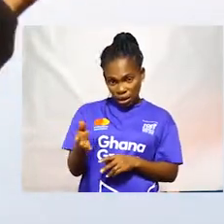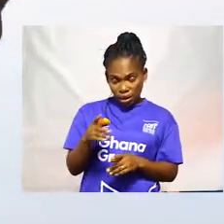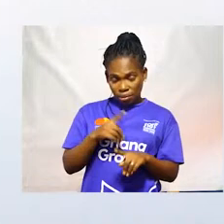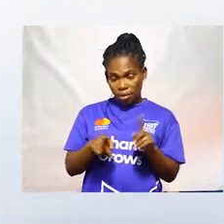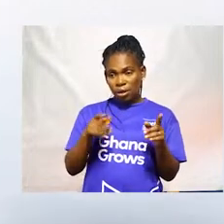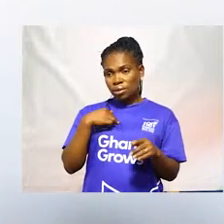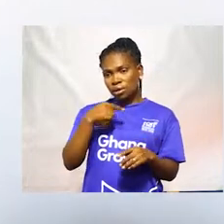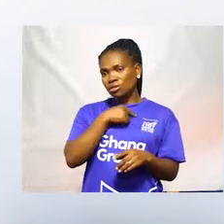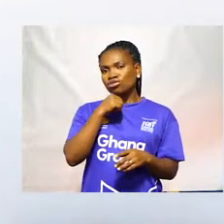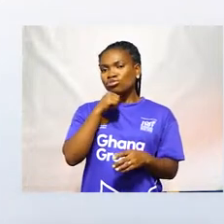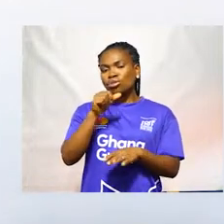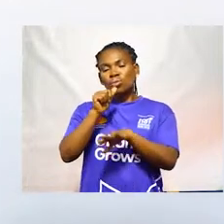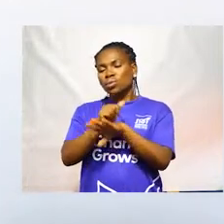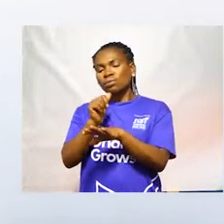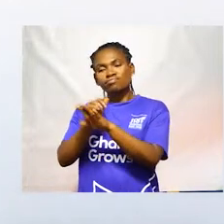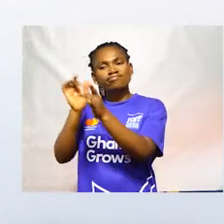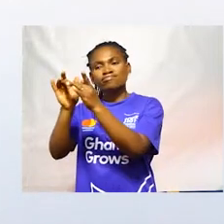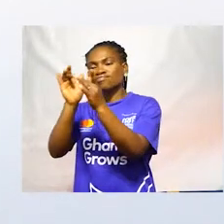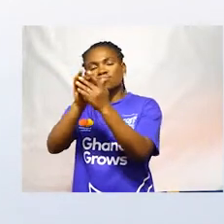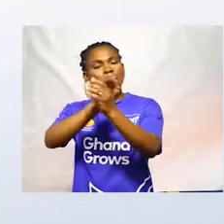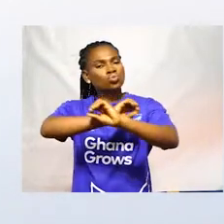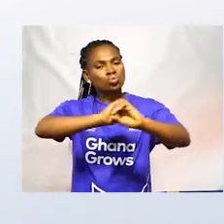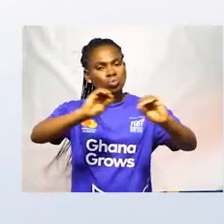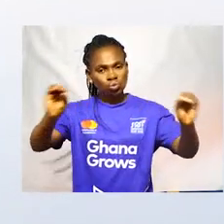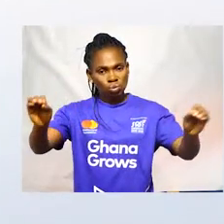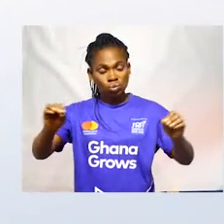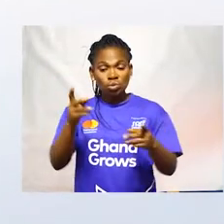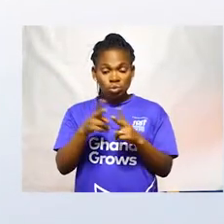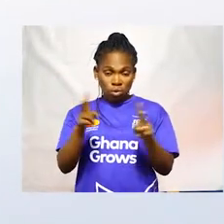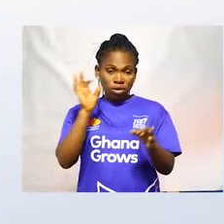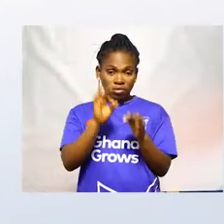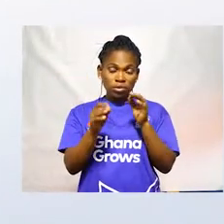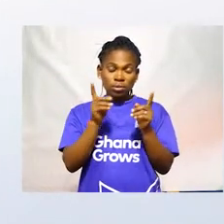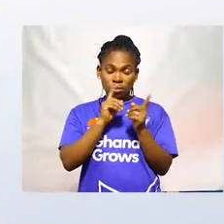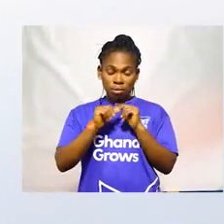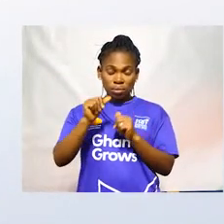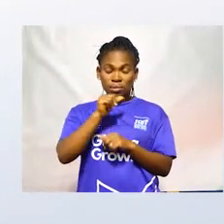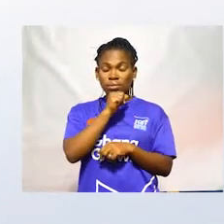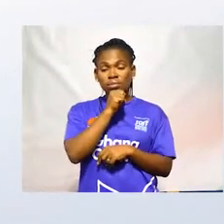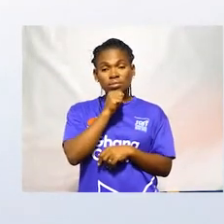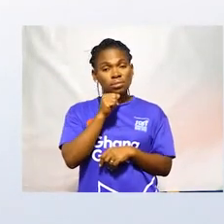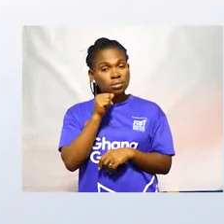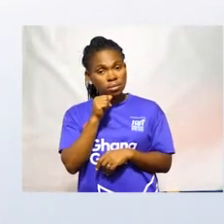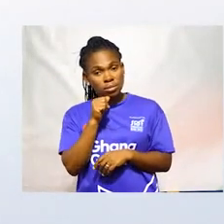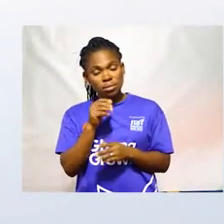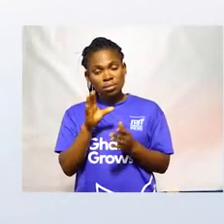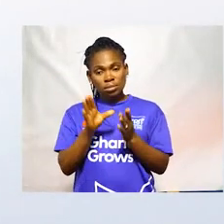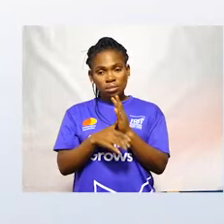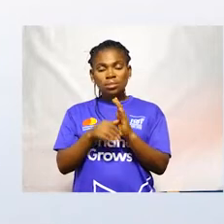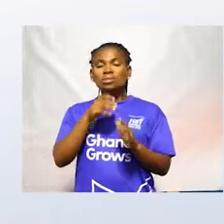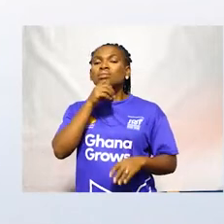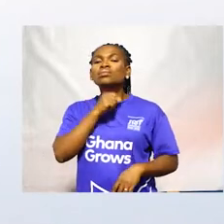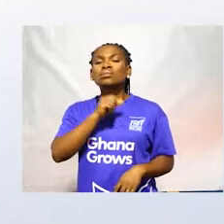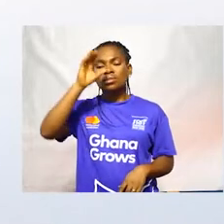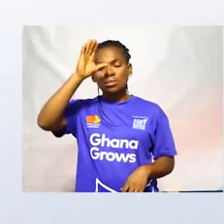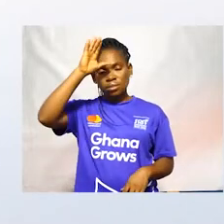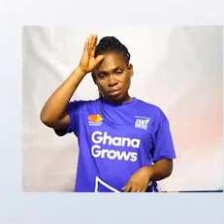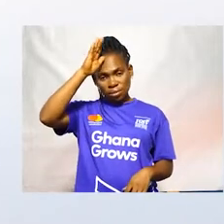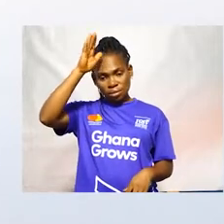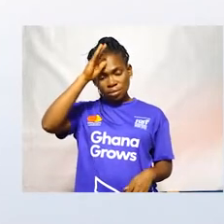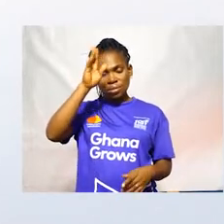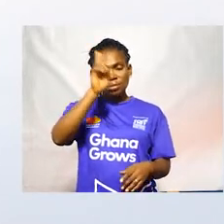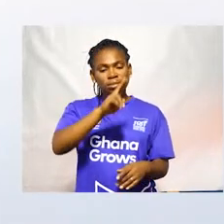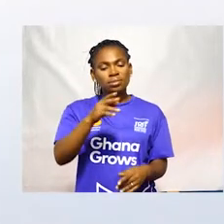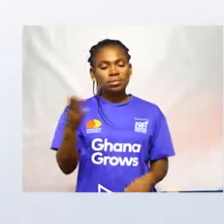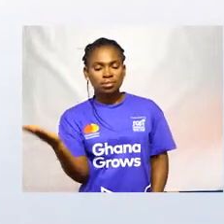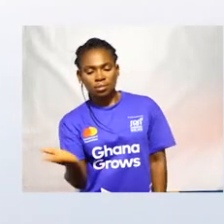agri? Exactly. So typically, you talk about agri, and the typical Ghanaian is thinking about the old man using his